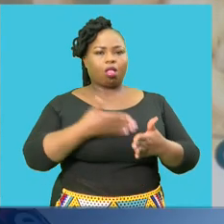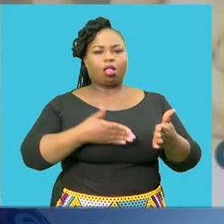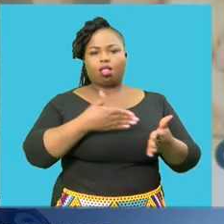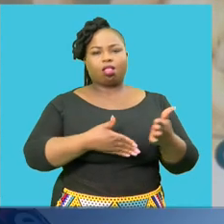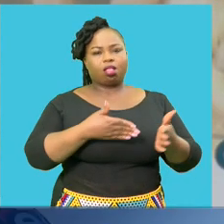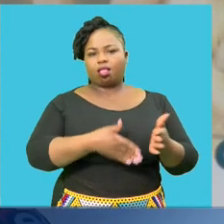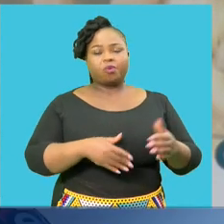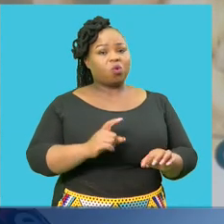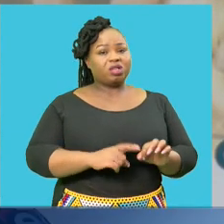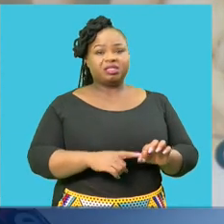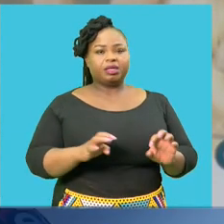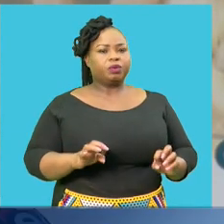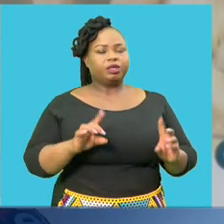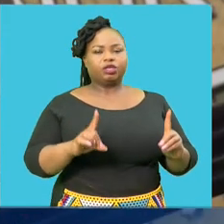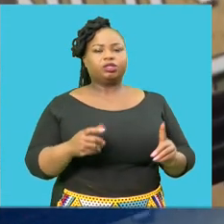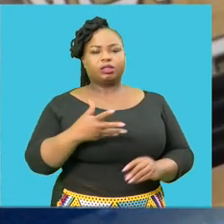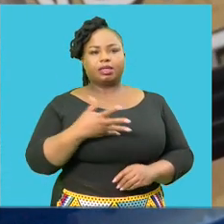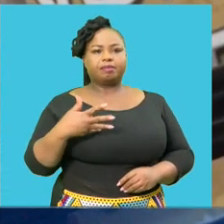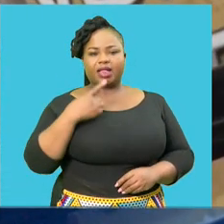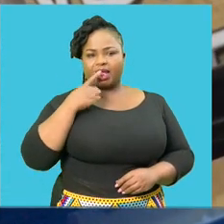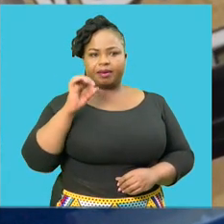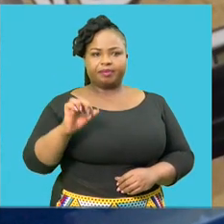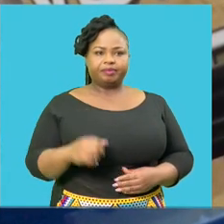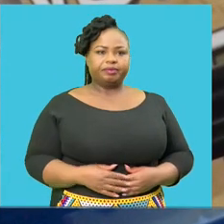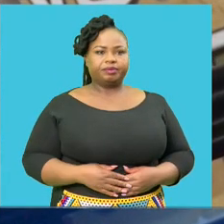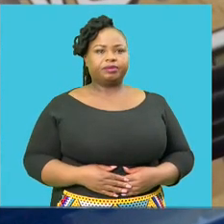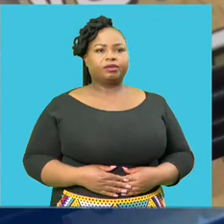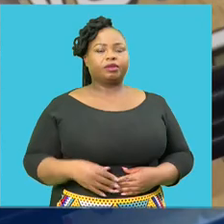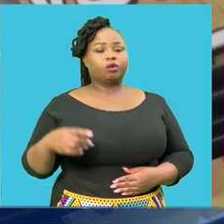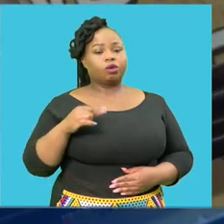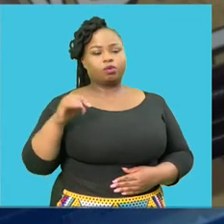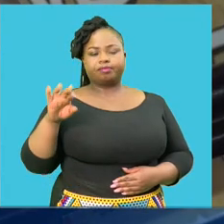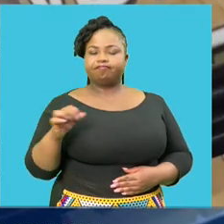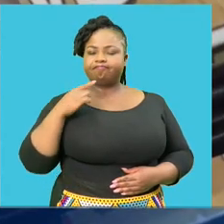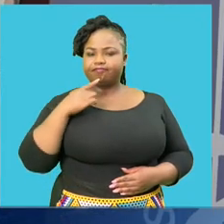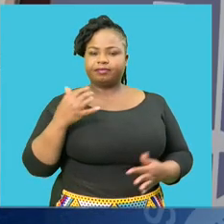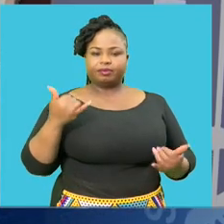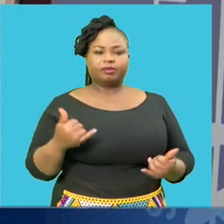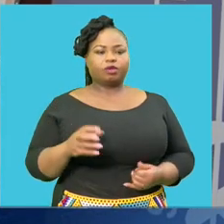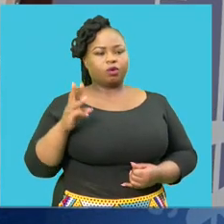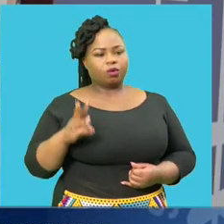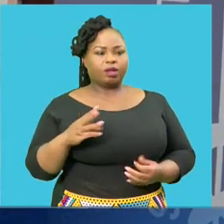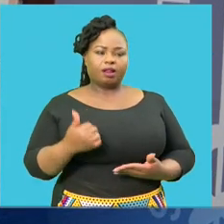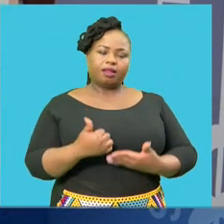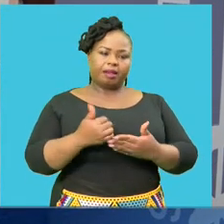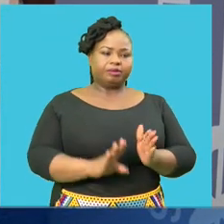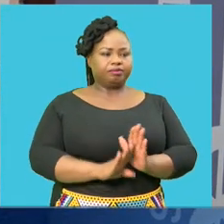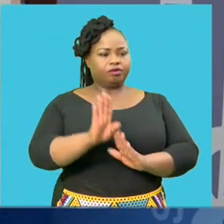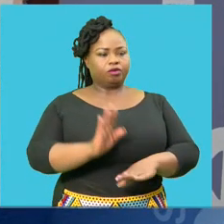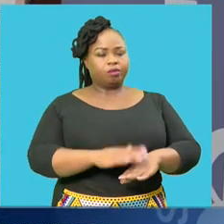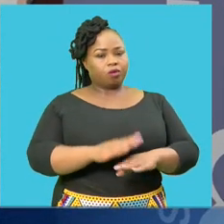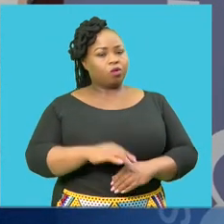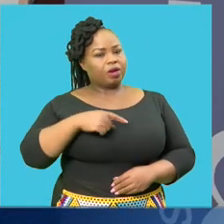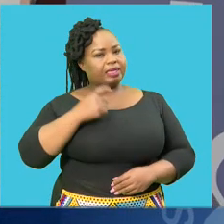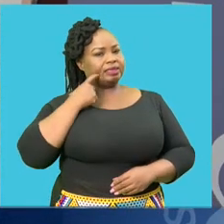education in their mother tongue. Ukwa hube uti, lo kuzo legele ila ukba zi gwa azi uksheshe zi konde